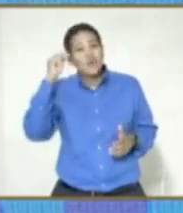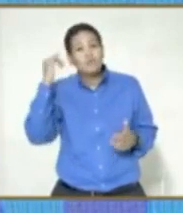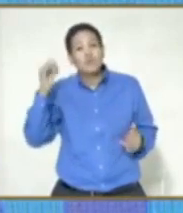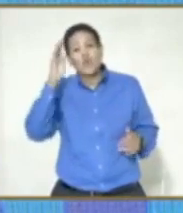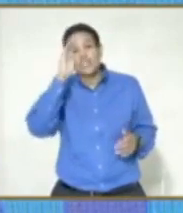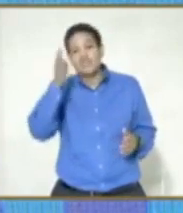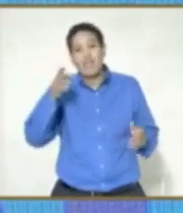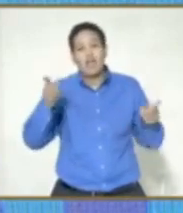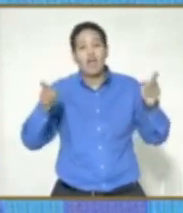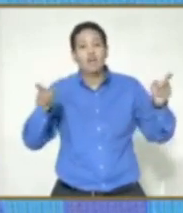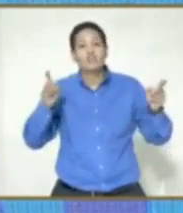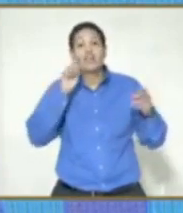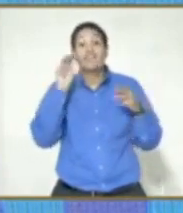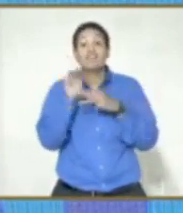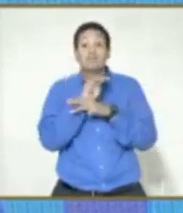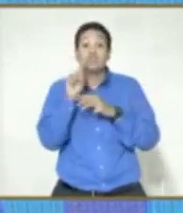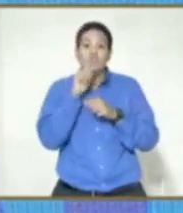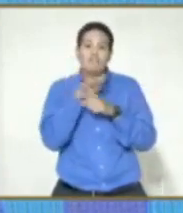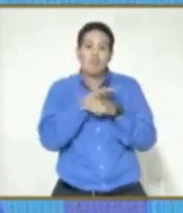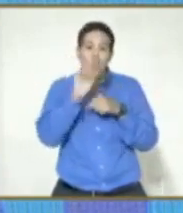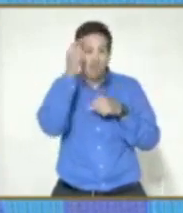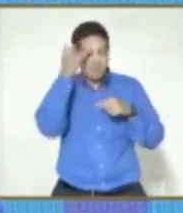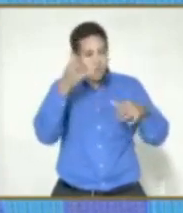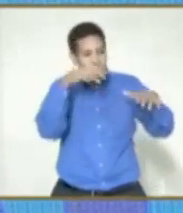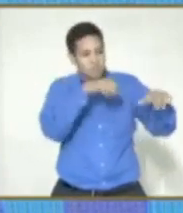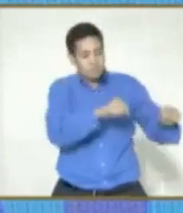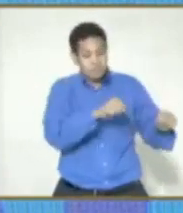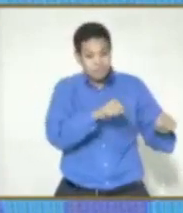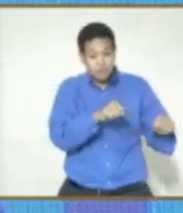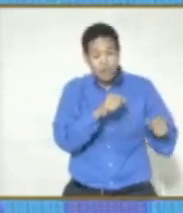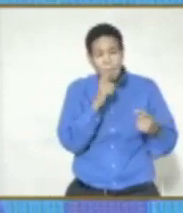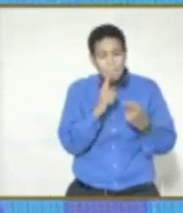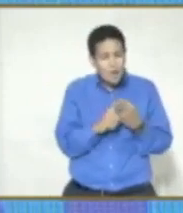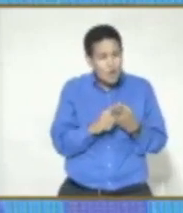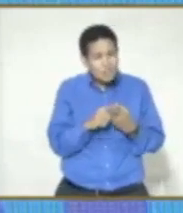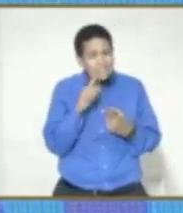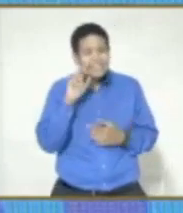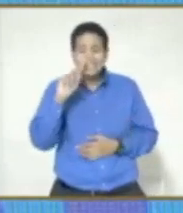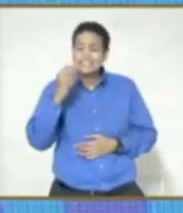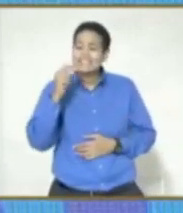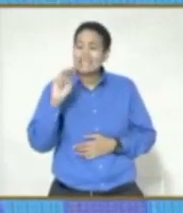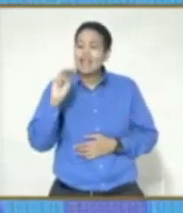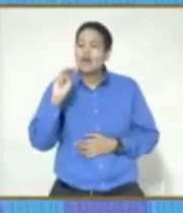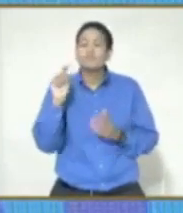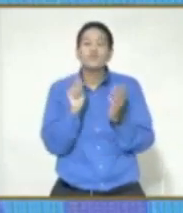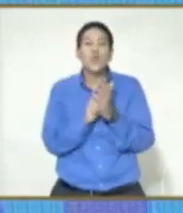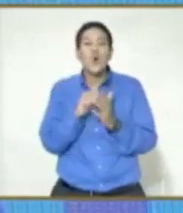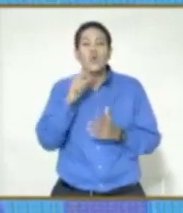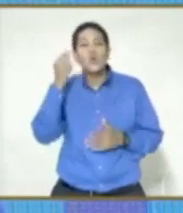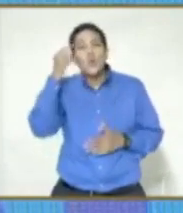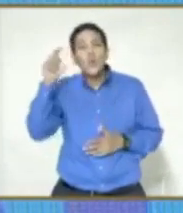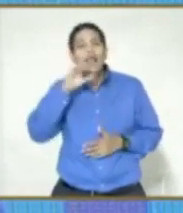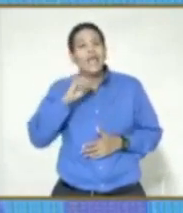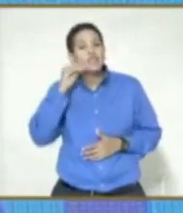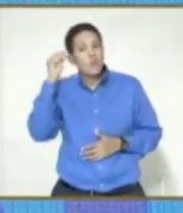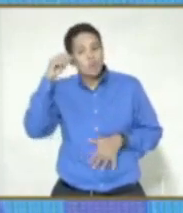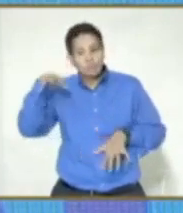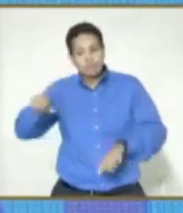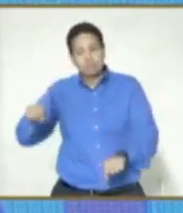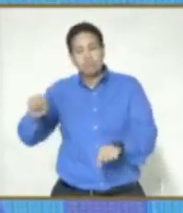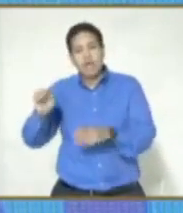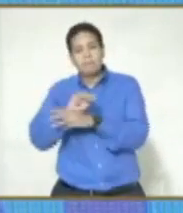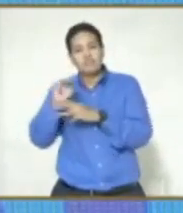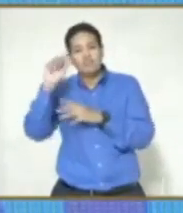of the Ministry of Local Government and also the Denham Town Golden Age Home. And there are also